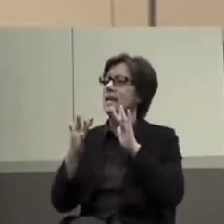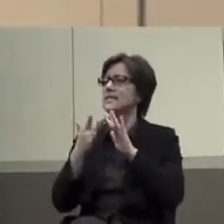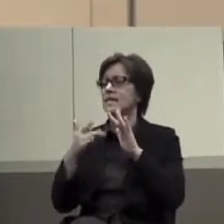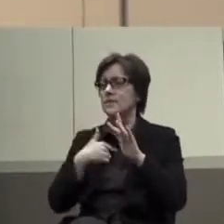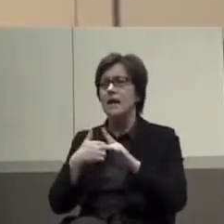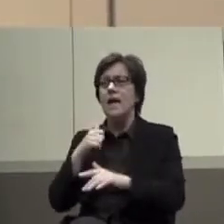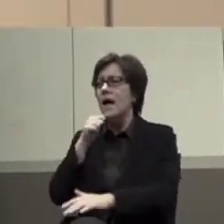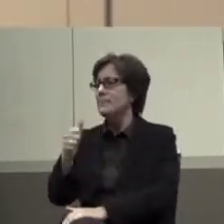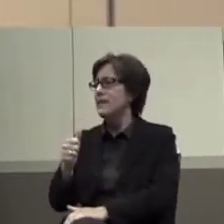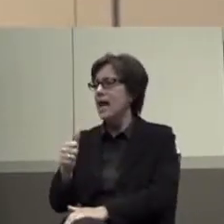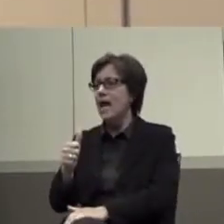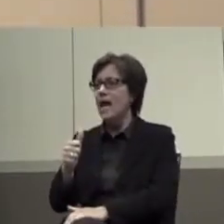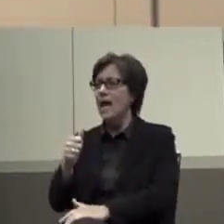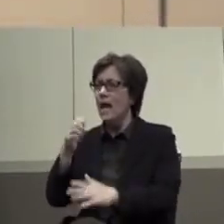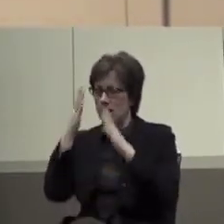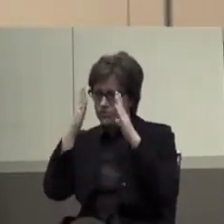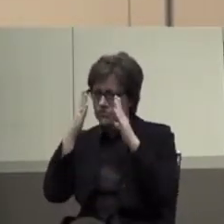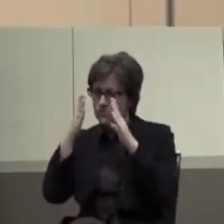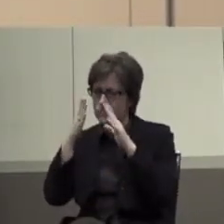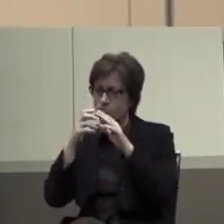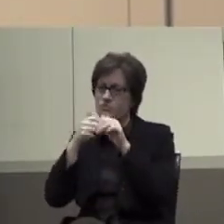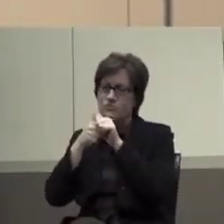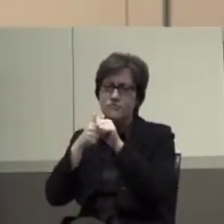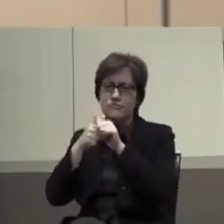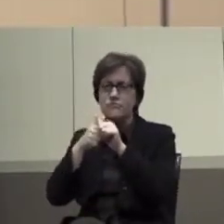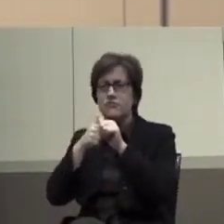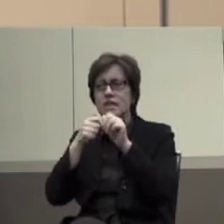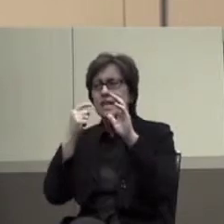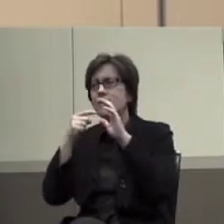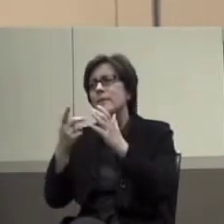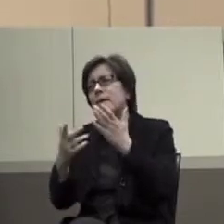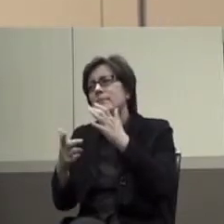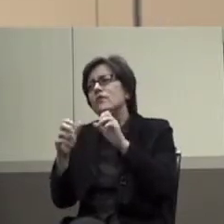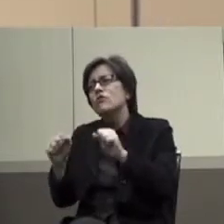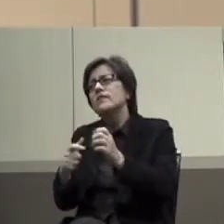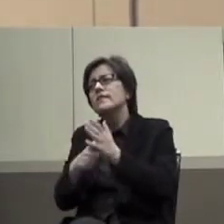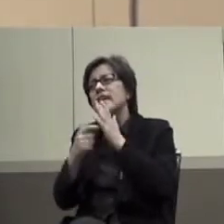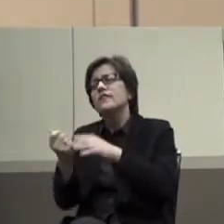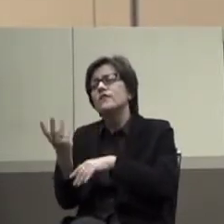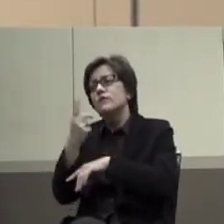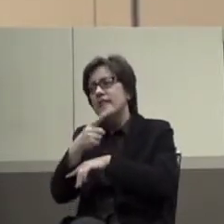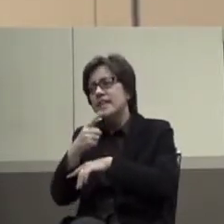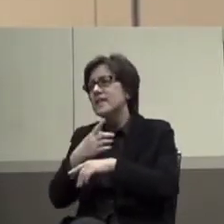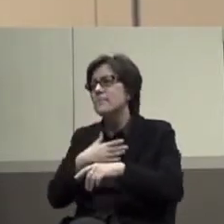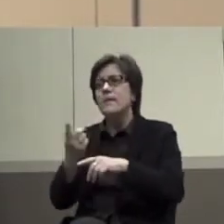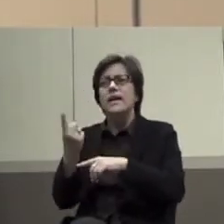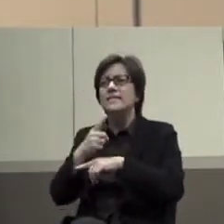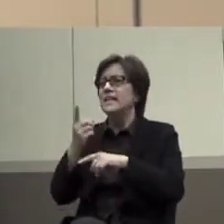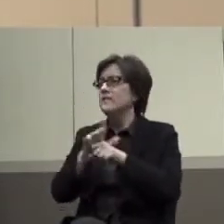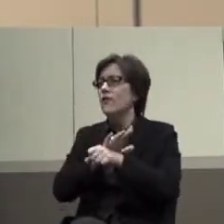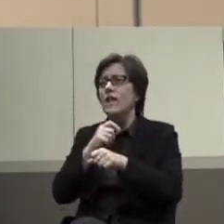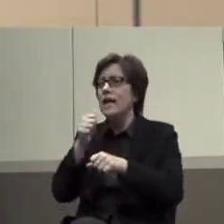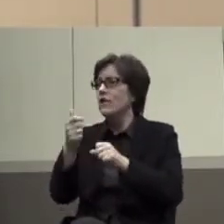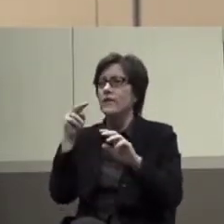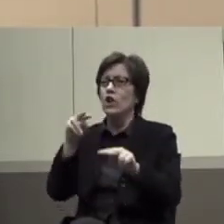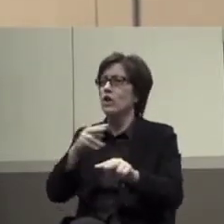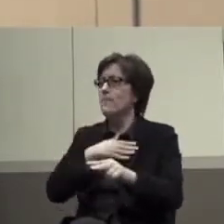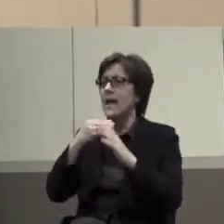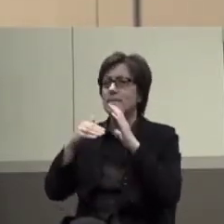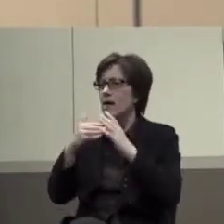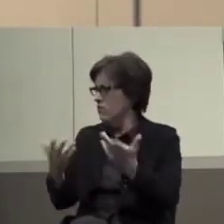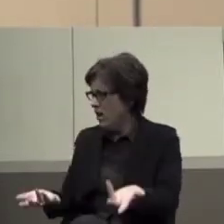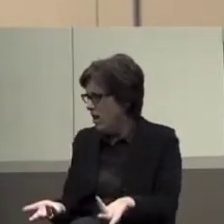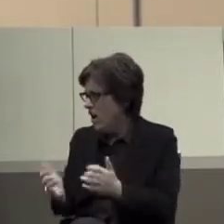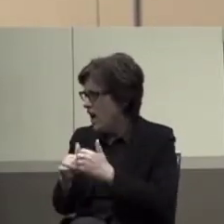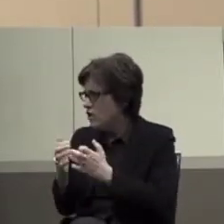Maybe in 2 years when I come back, we'll see this tape. This would have been better if I'd have realized at the time I'd have done this one first. This actually is a student with a hearing